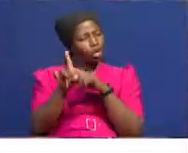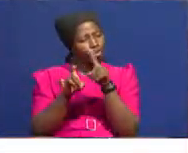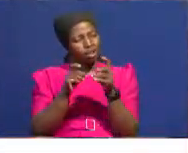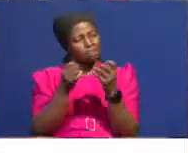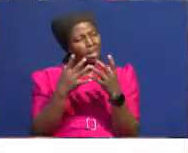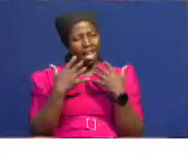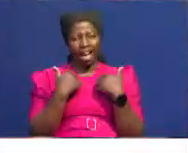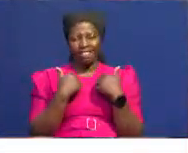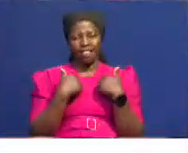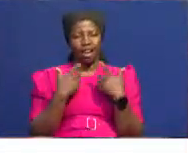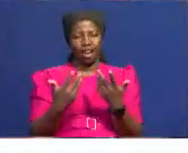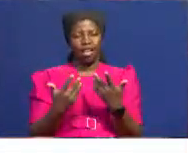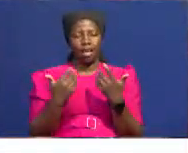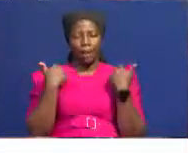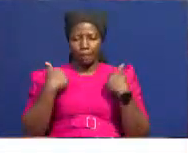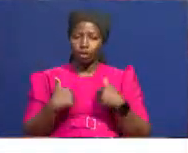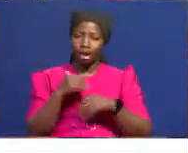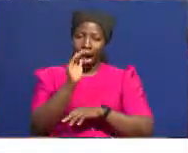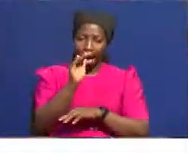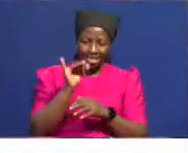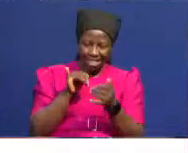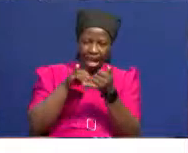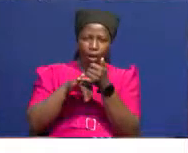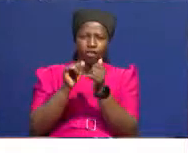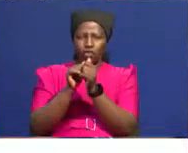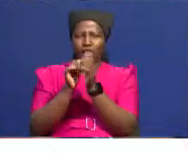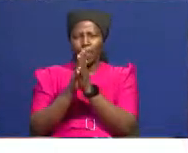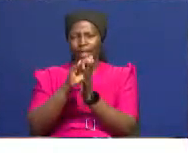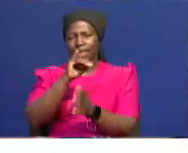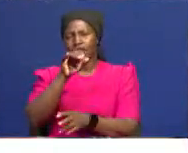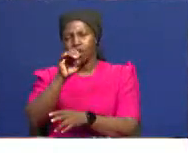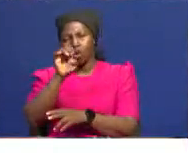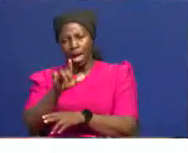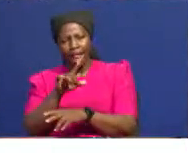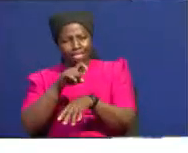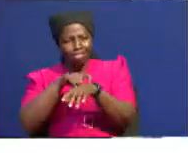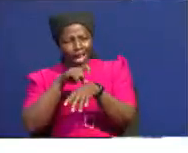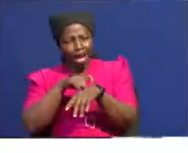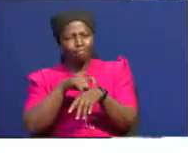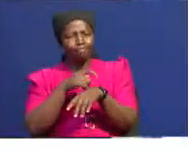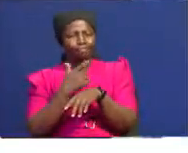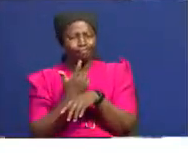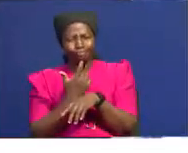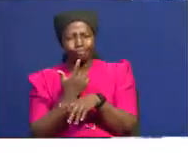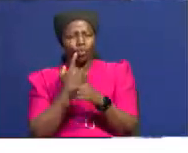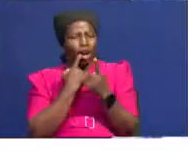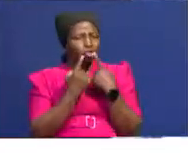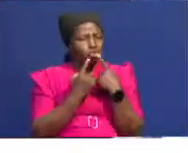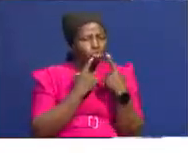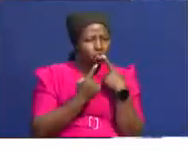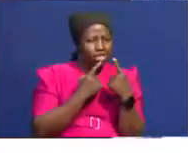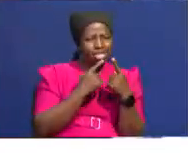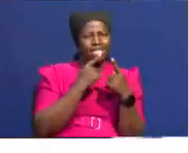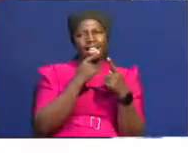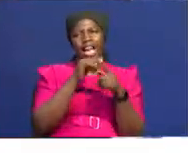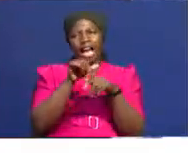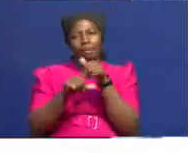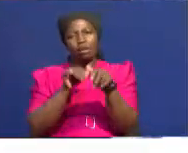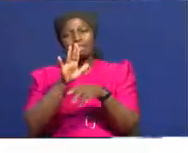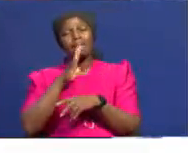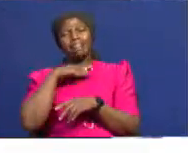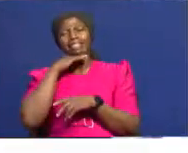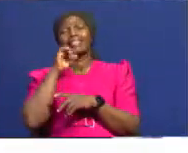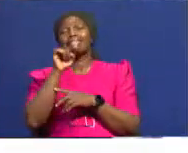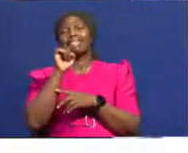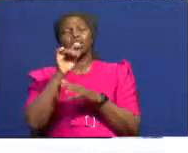Joel, what was the nature of the conversation that led to General talking about his